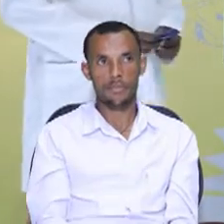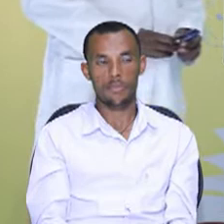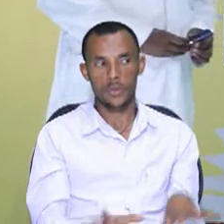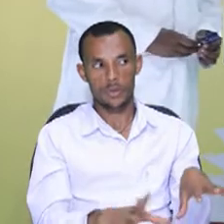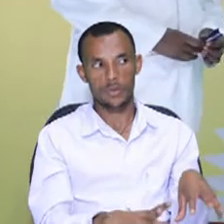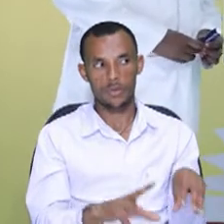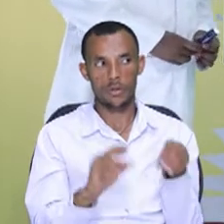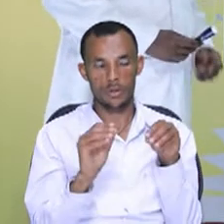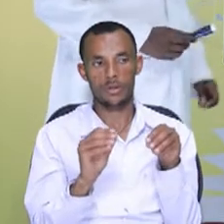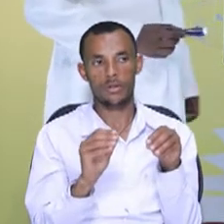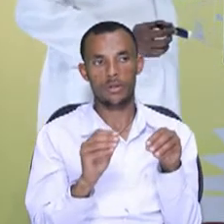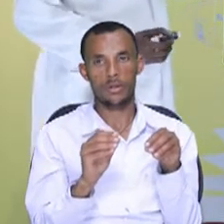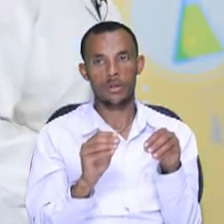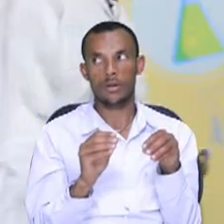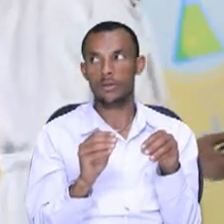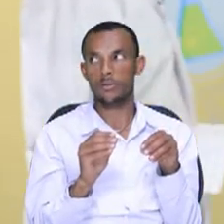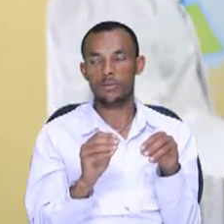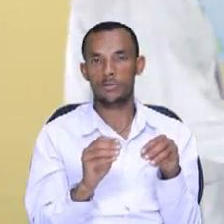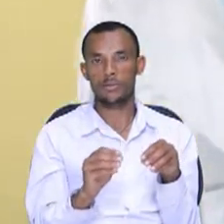So students,